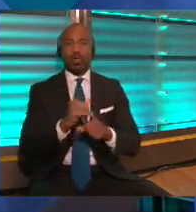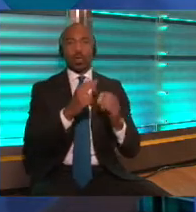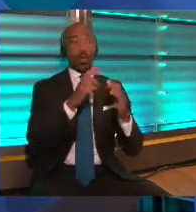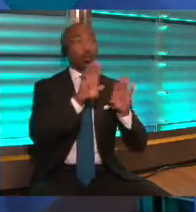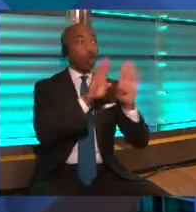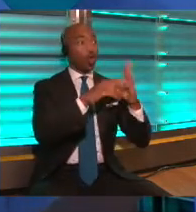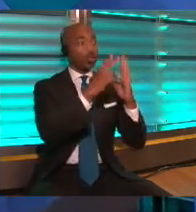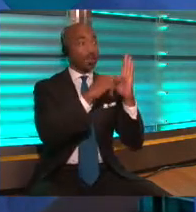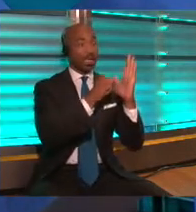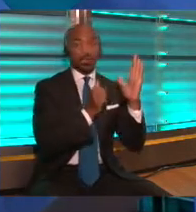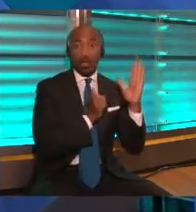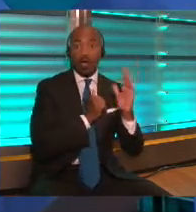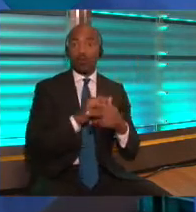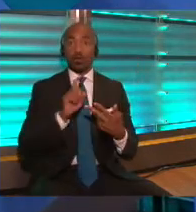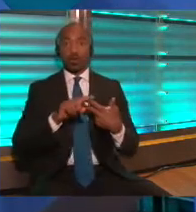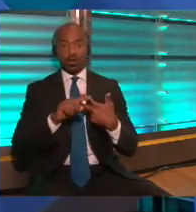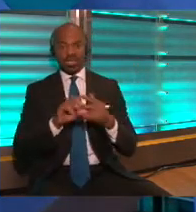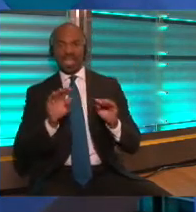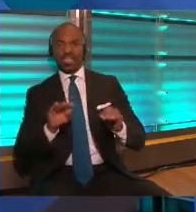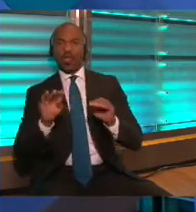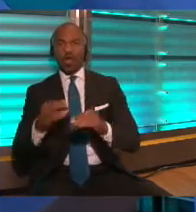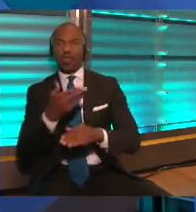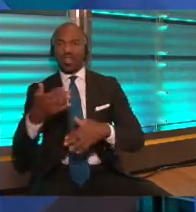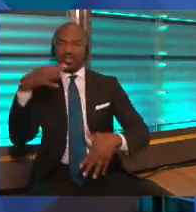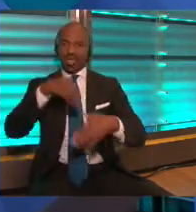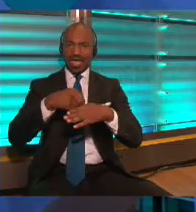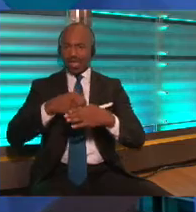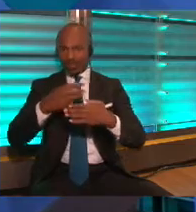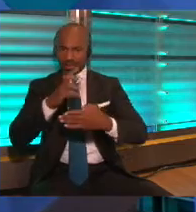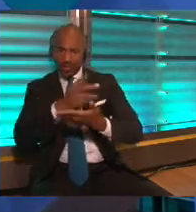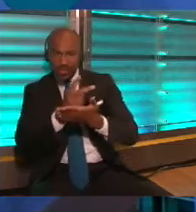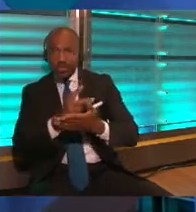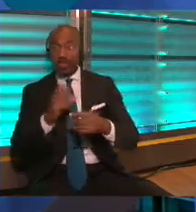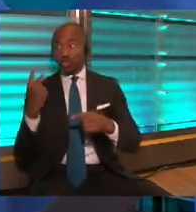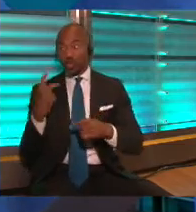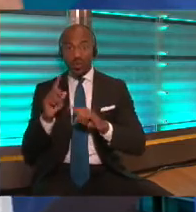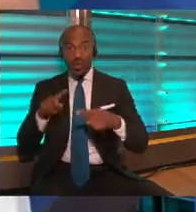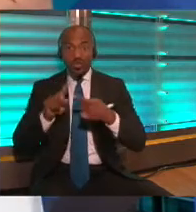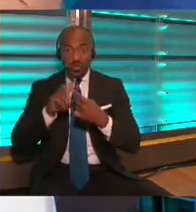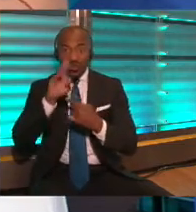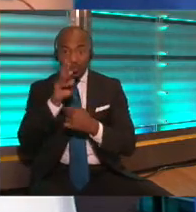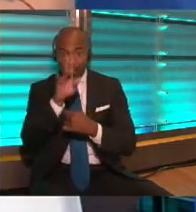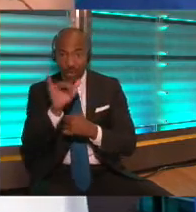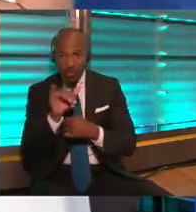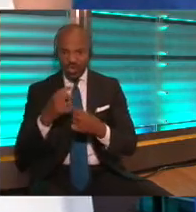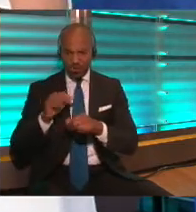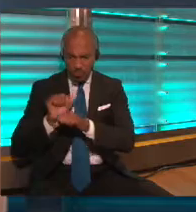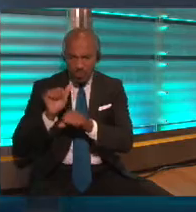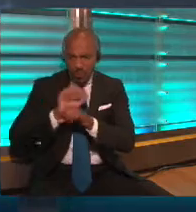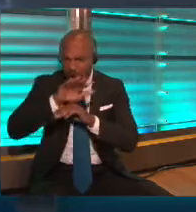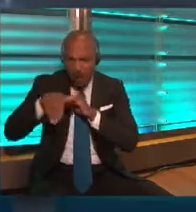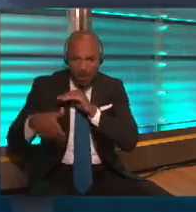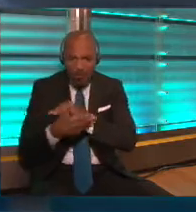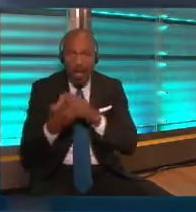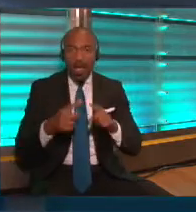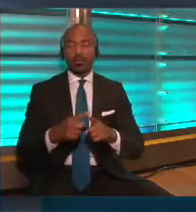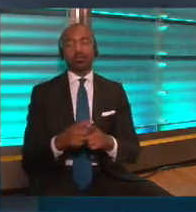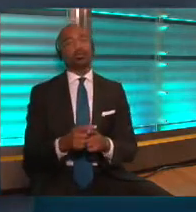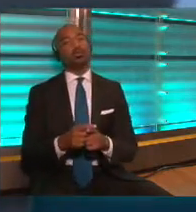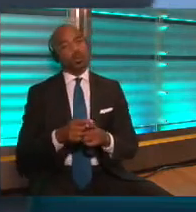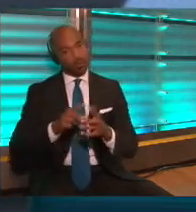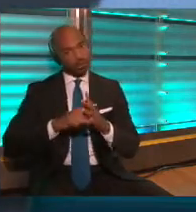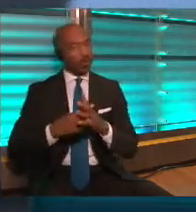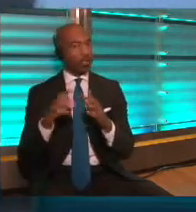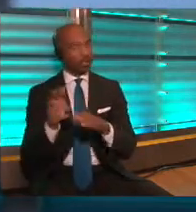the counters, we spent many nights at the bakery overnight working, And you know, it's tough. It's a very, being an entrepreneur